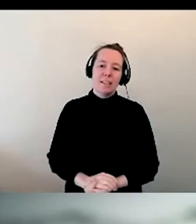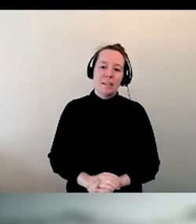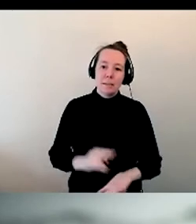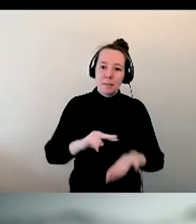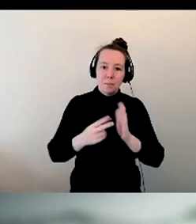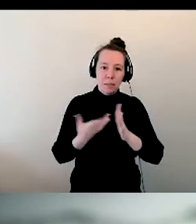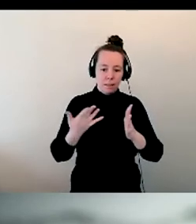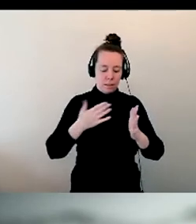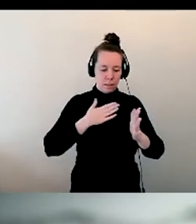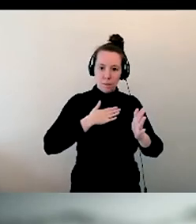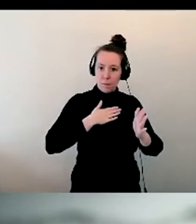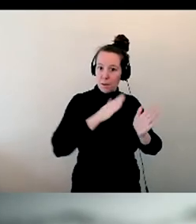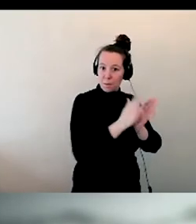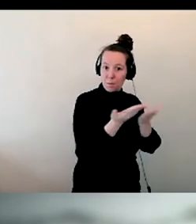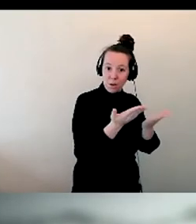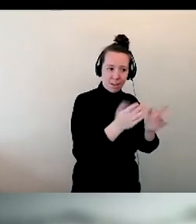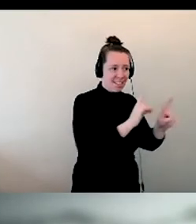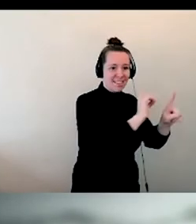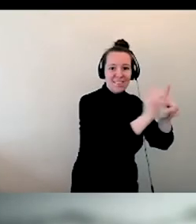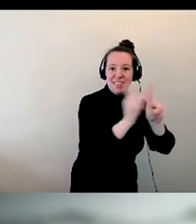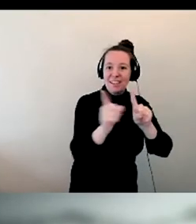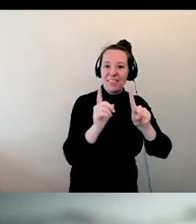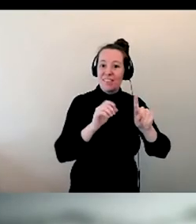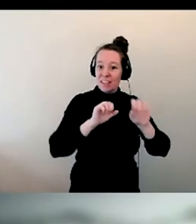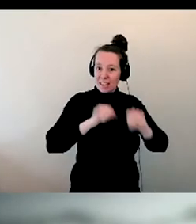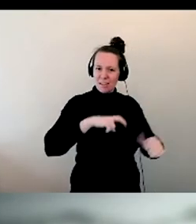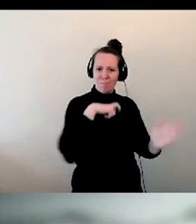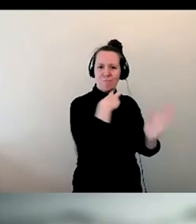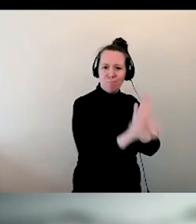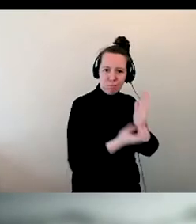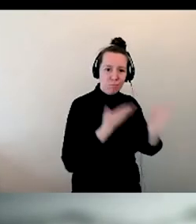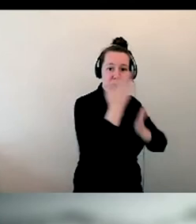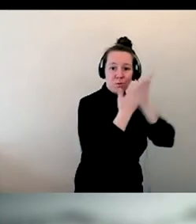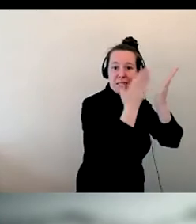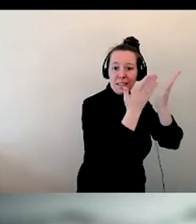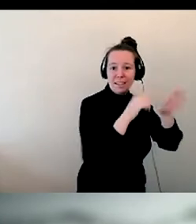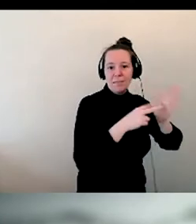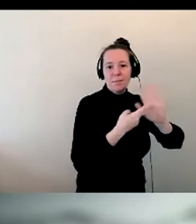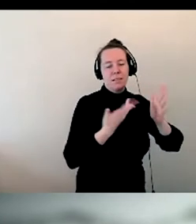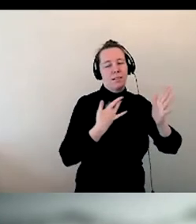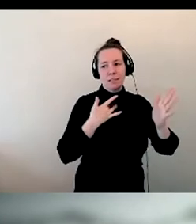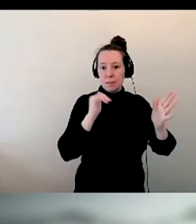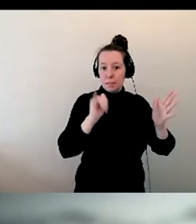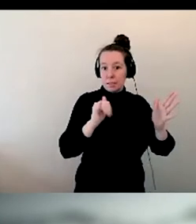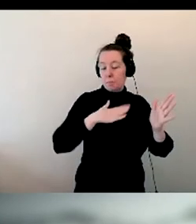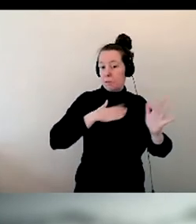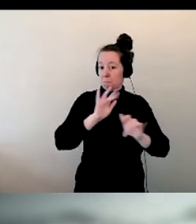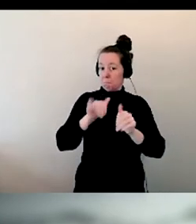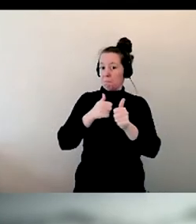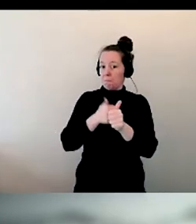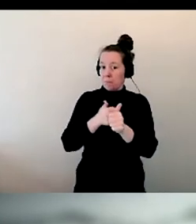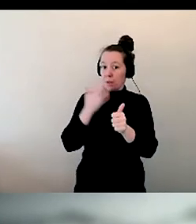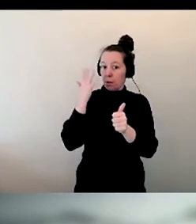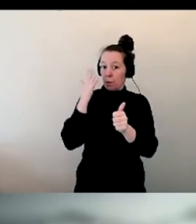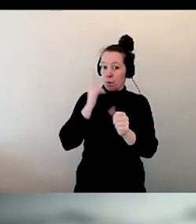different books. So that's kind of why I joined Book Talk in the first place. Okay, that's good to